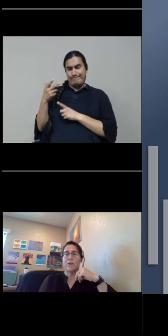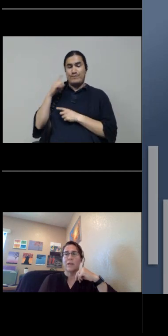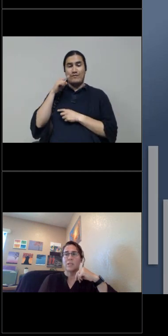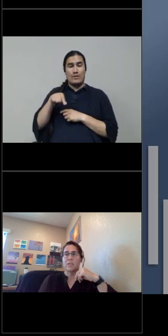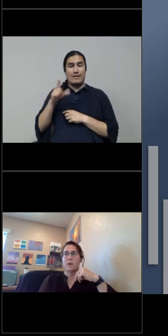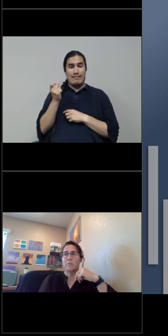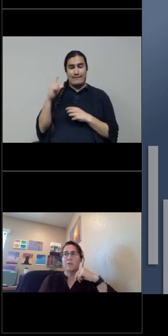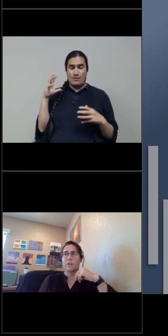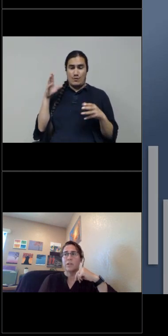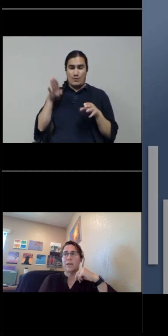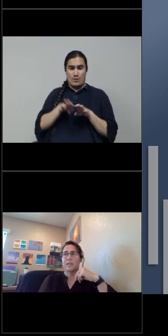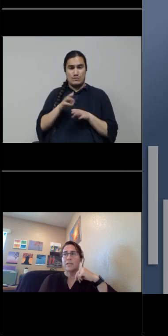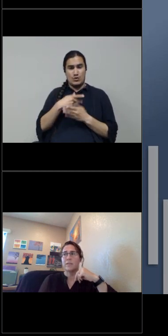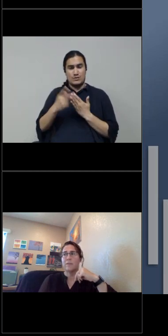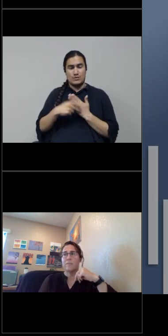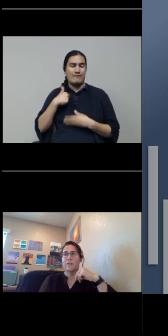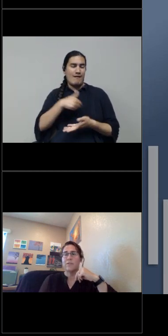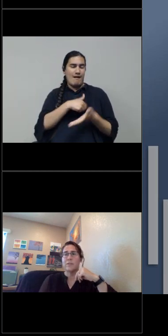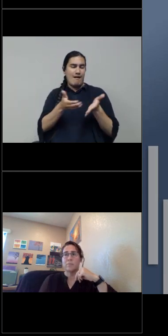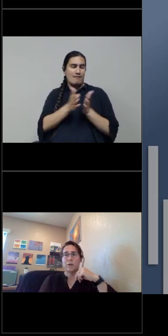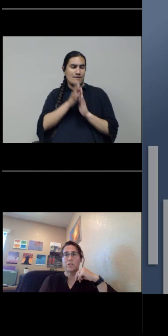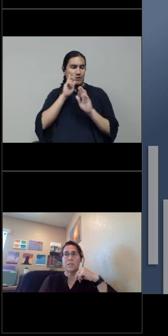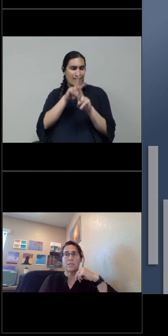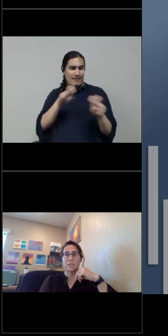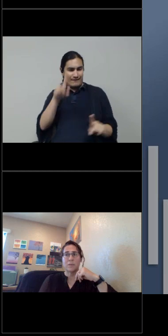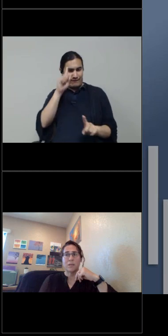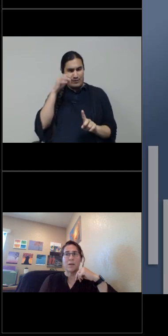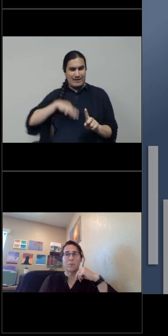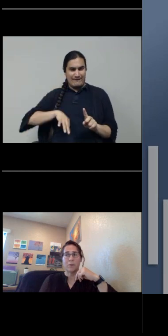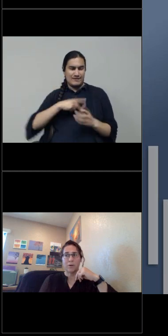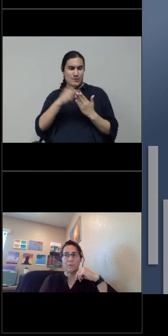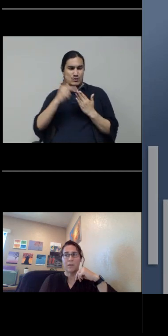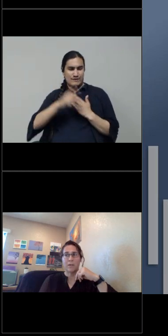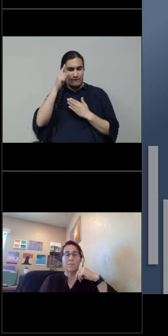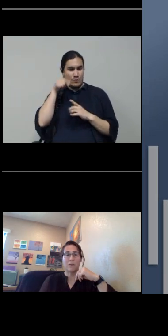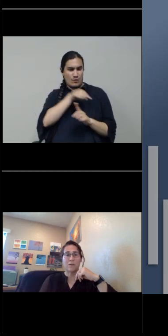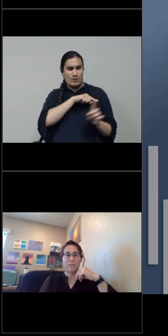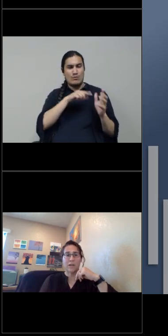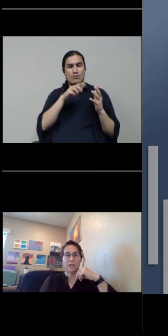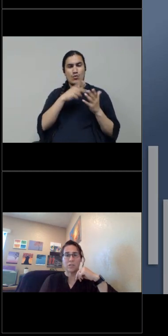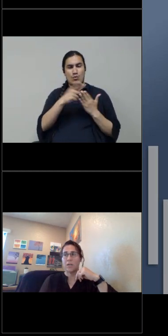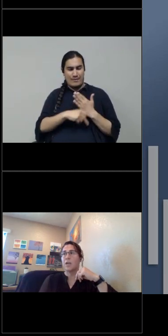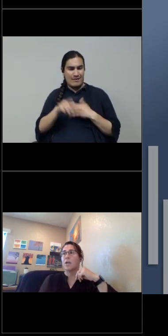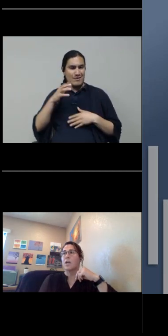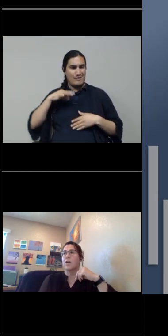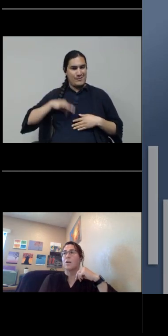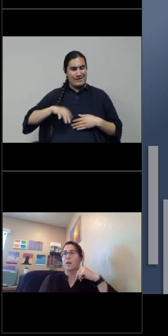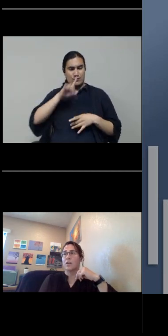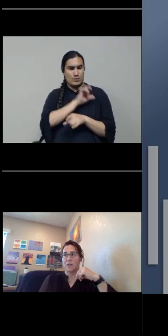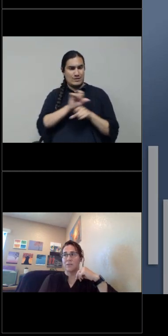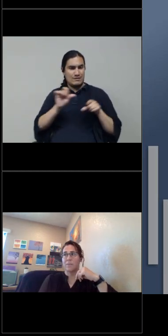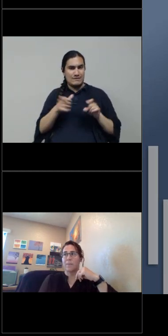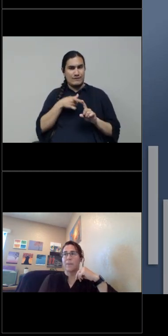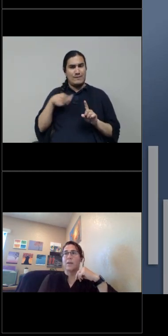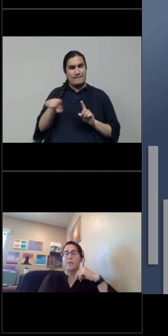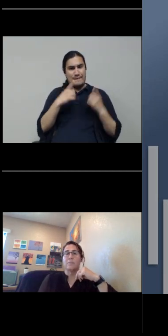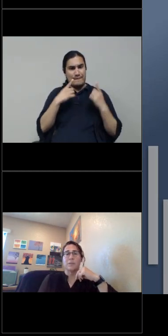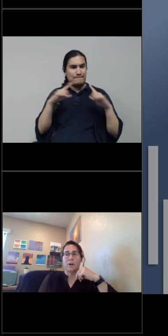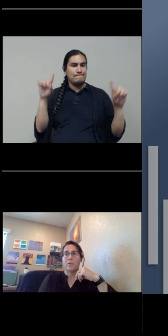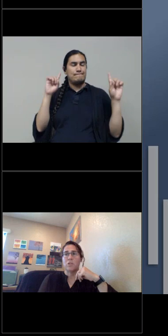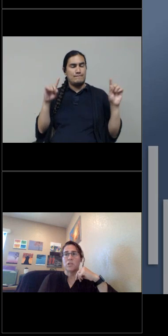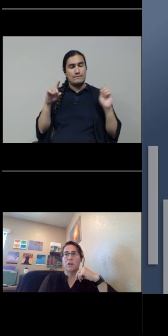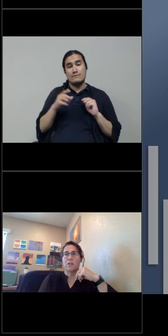projects, we have asked the department for an analysis of the benefits of the project anticipated at programming and the benefits actually achieved.